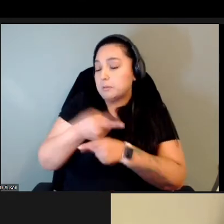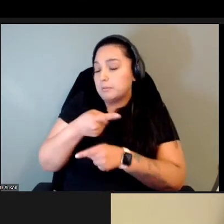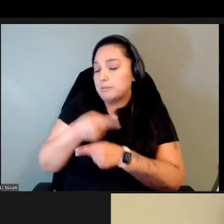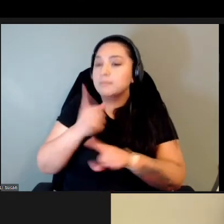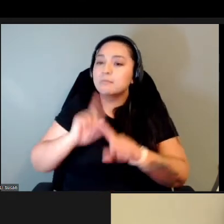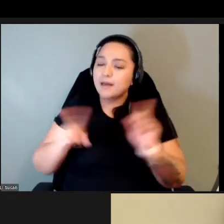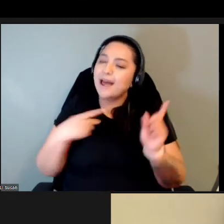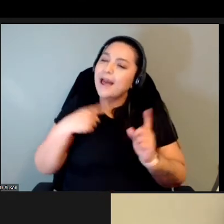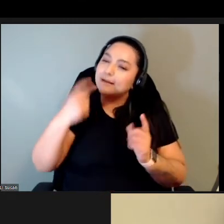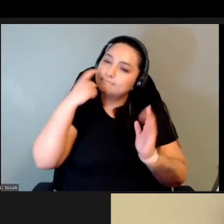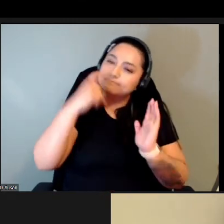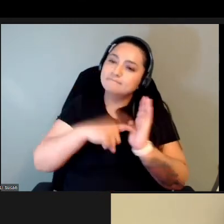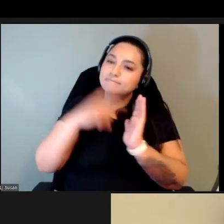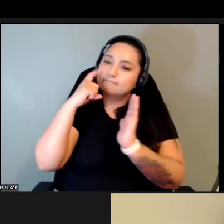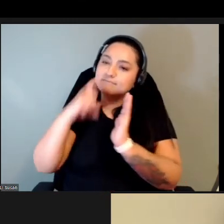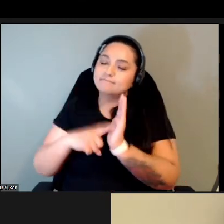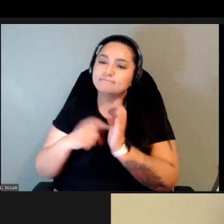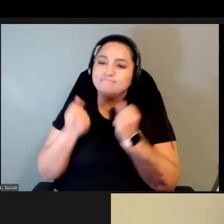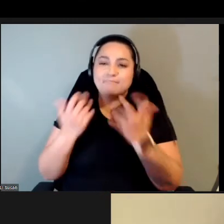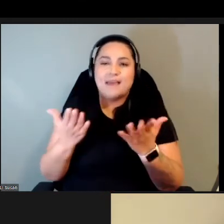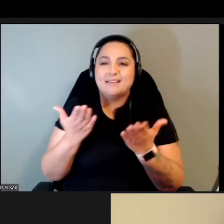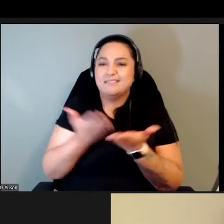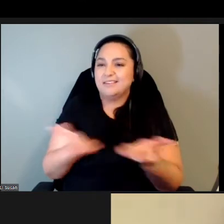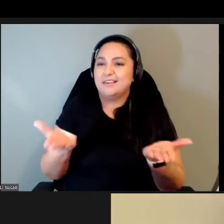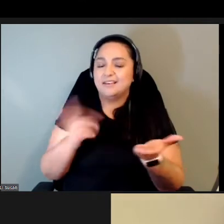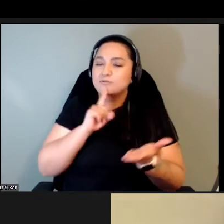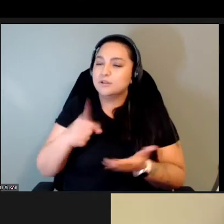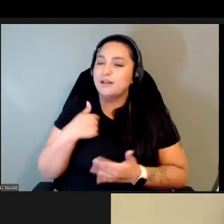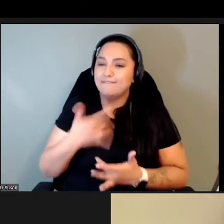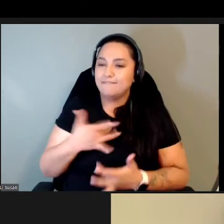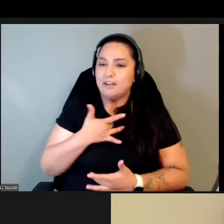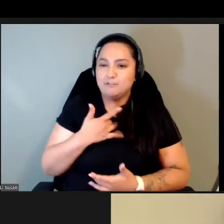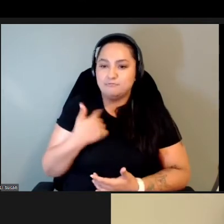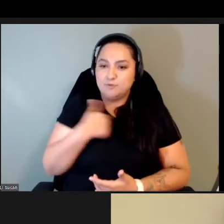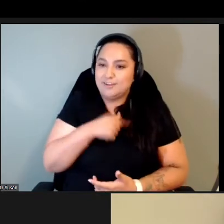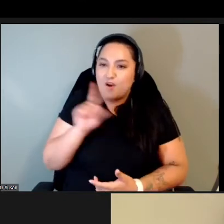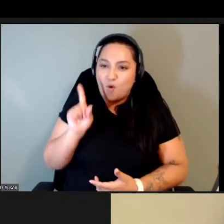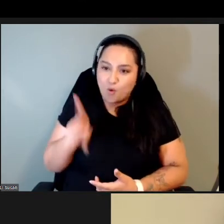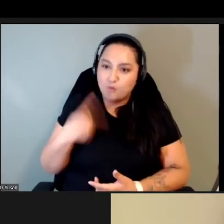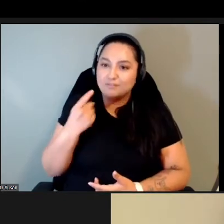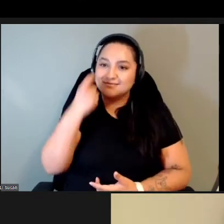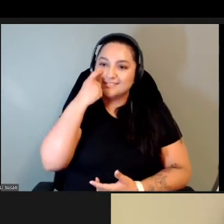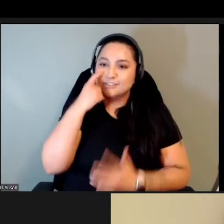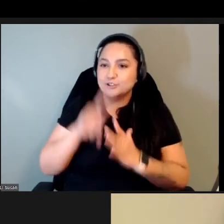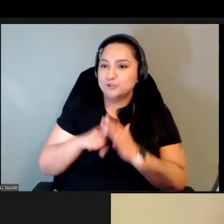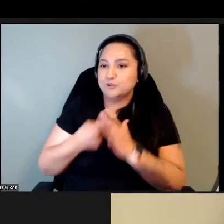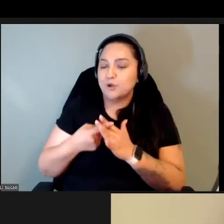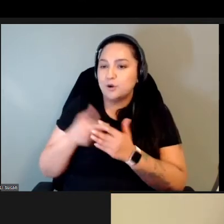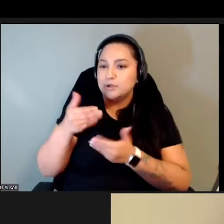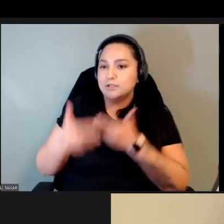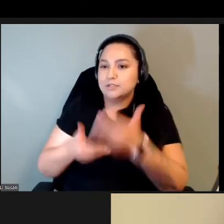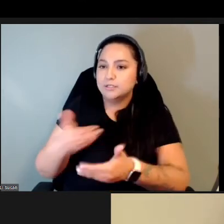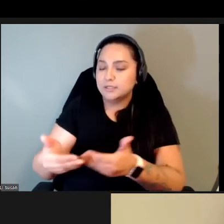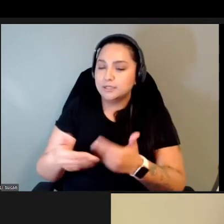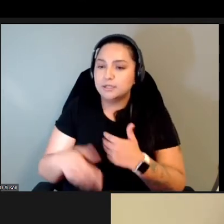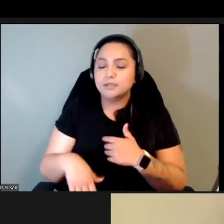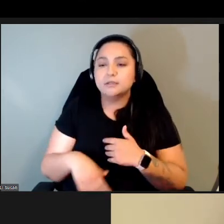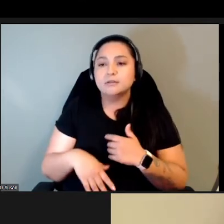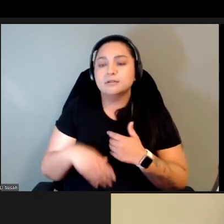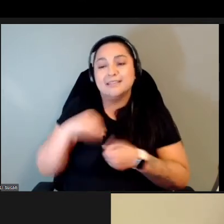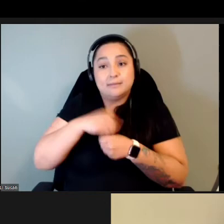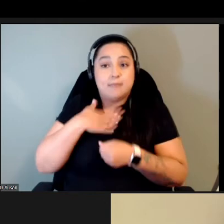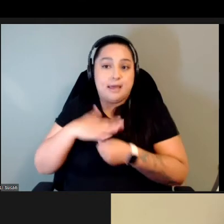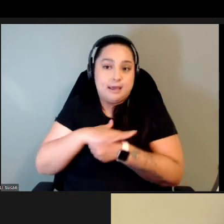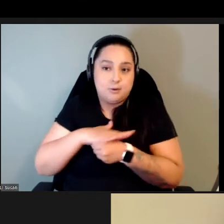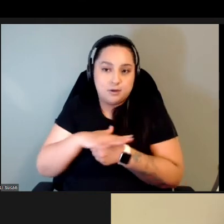think that we have just started. At least I feel like that in my area, and there are a lot of things to do. I